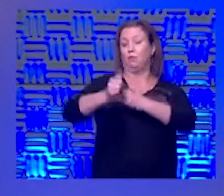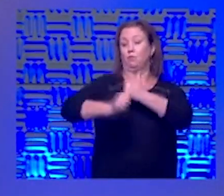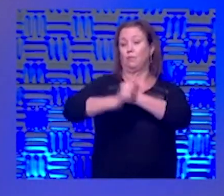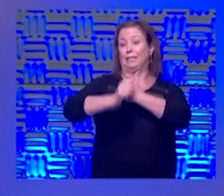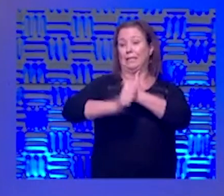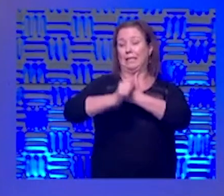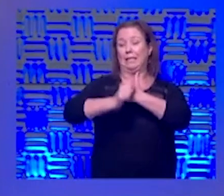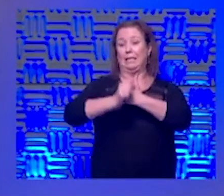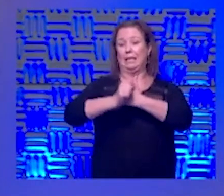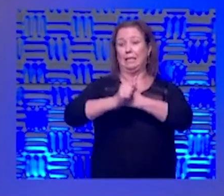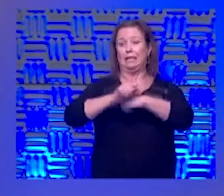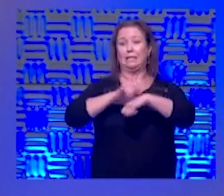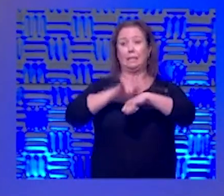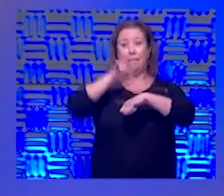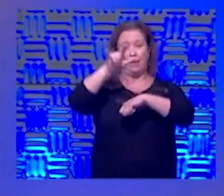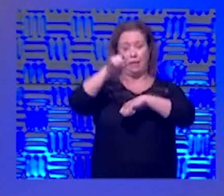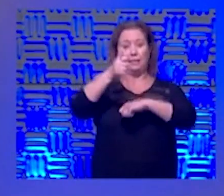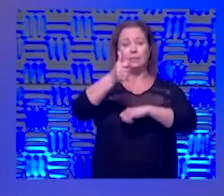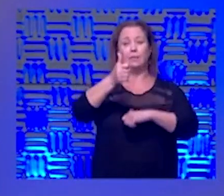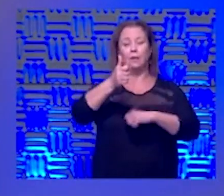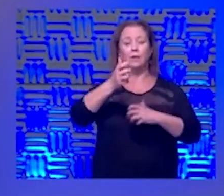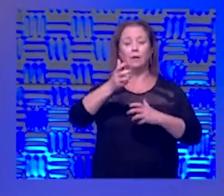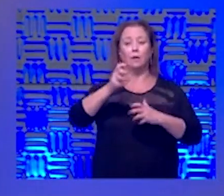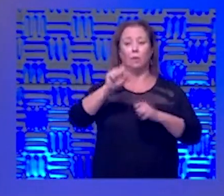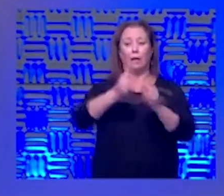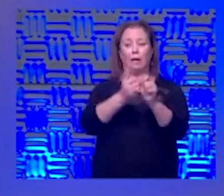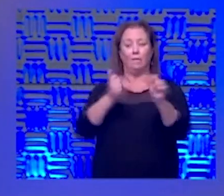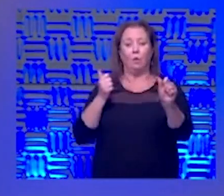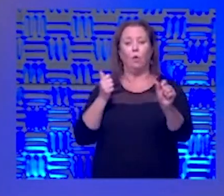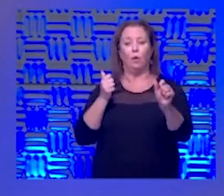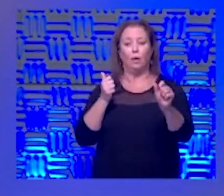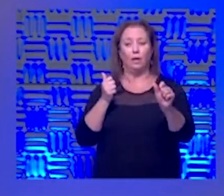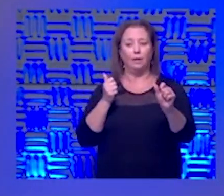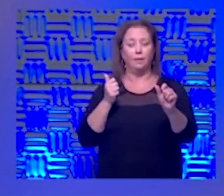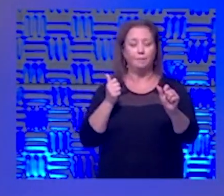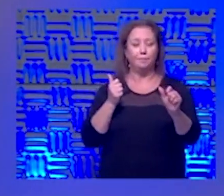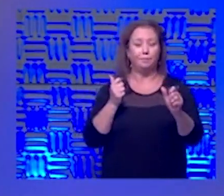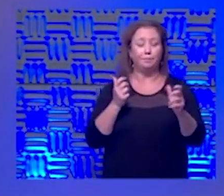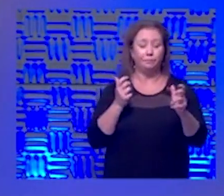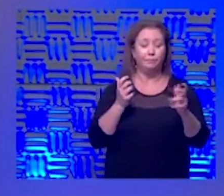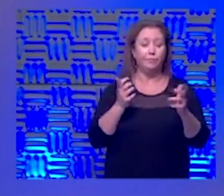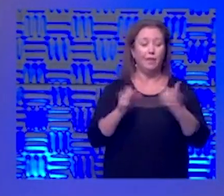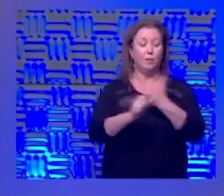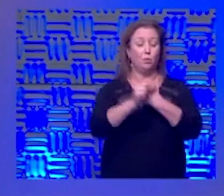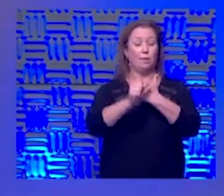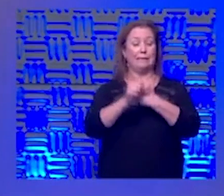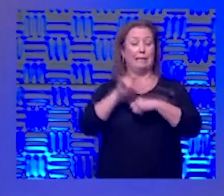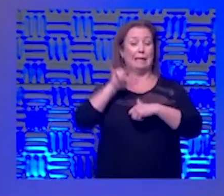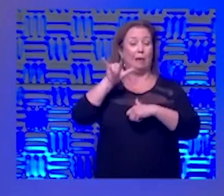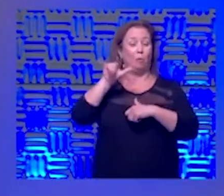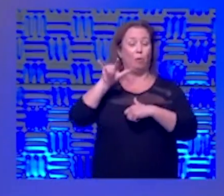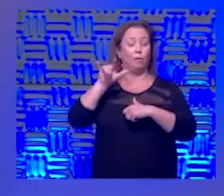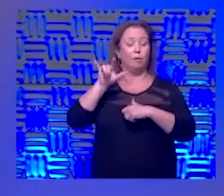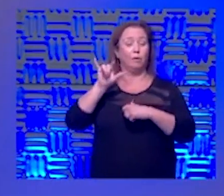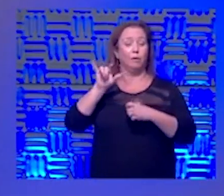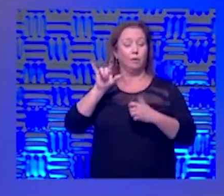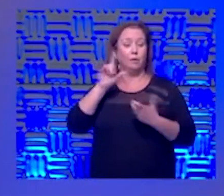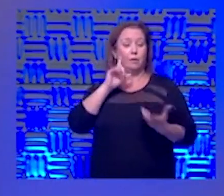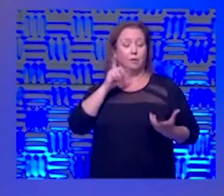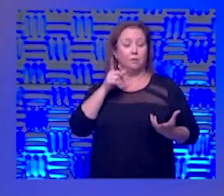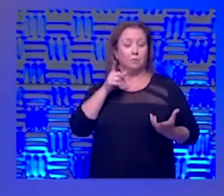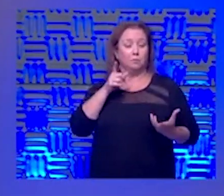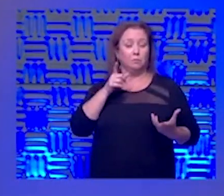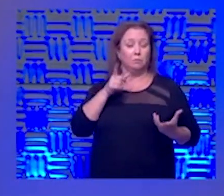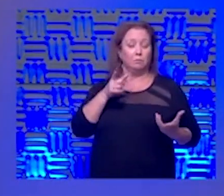probably is going to be in the plane itself. I think we can avoid a lot of the risk in the airport itself, just as being